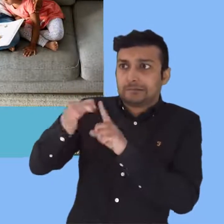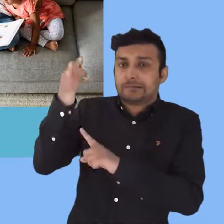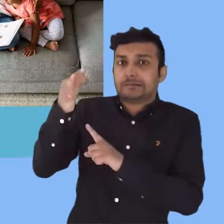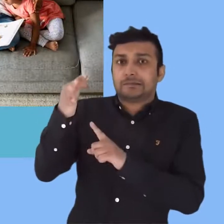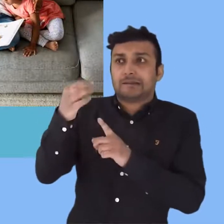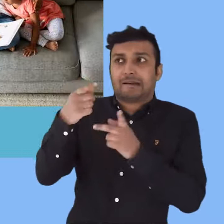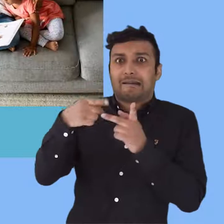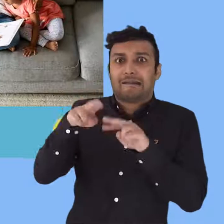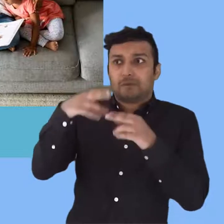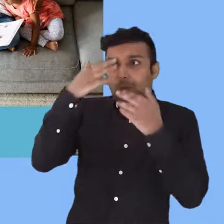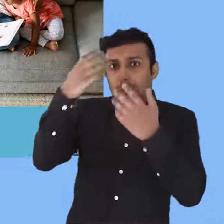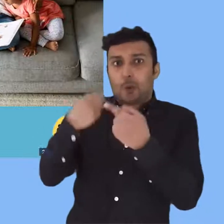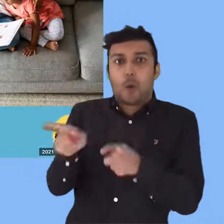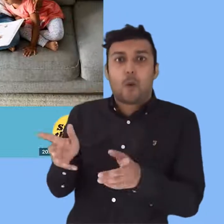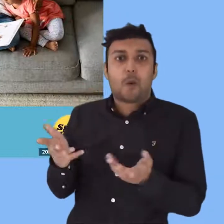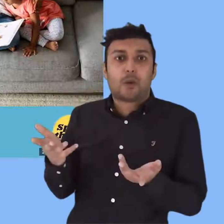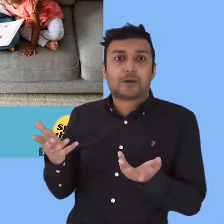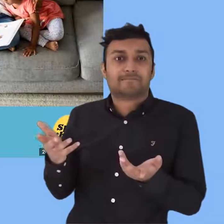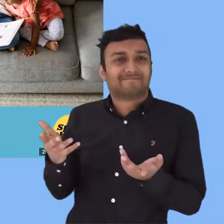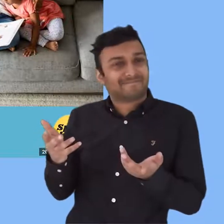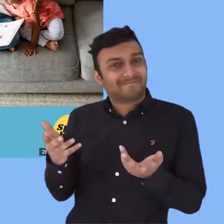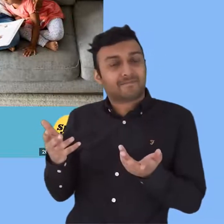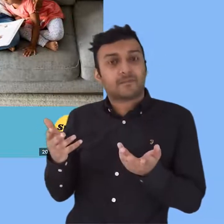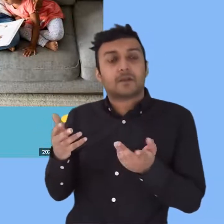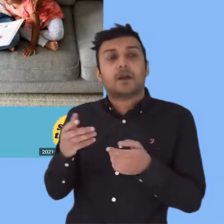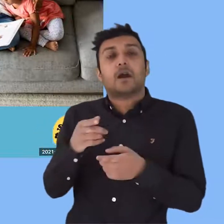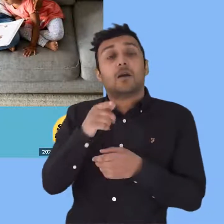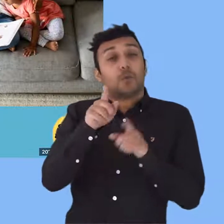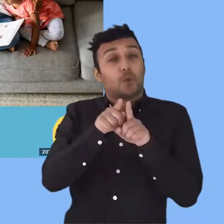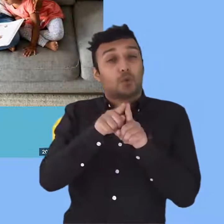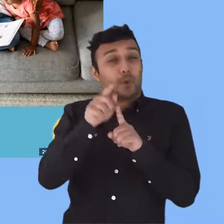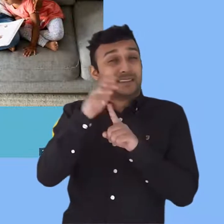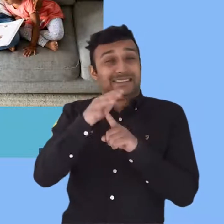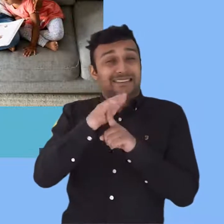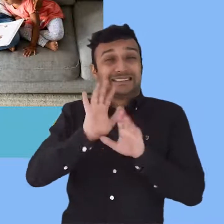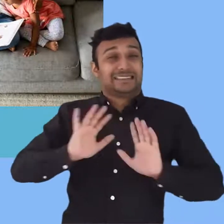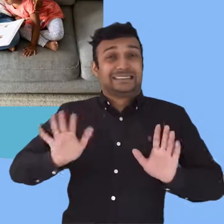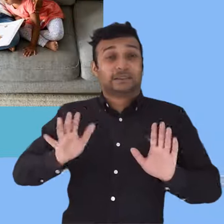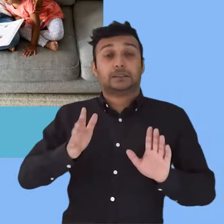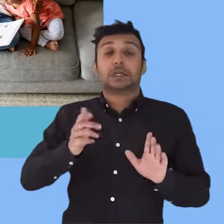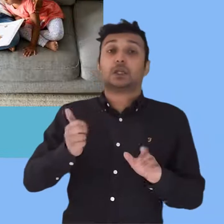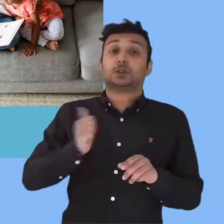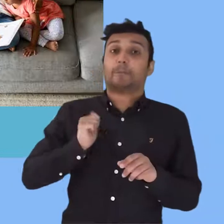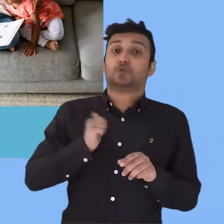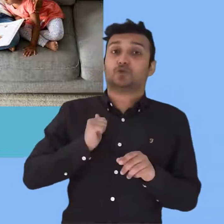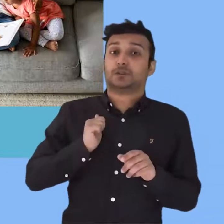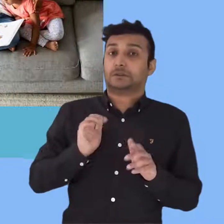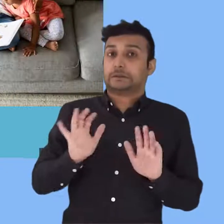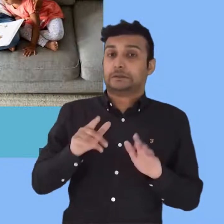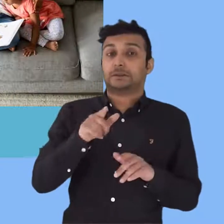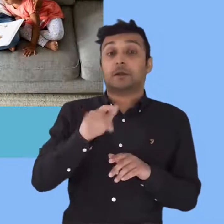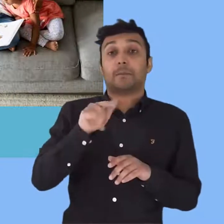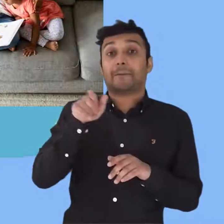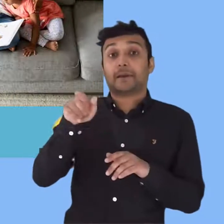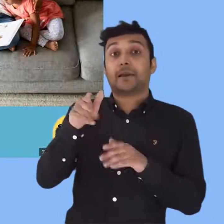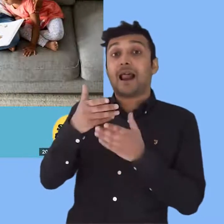including? And it's important here not to make assumptions. So the languages that families